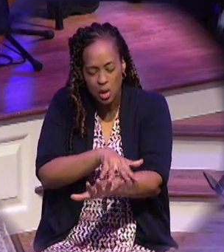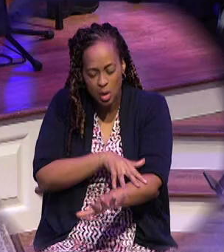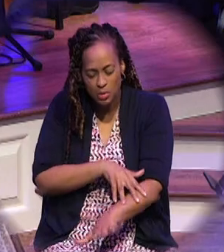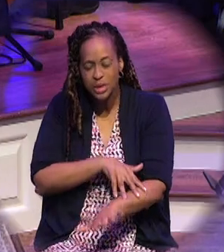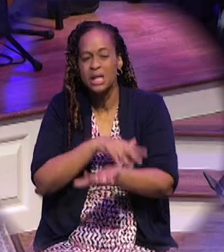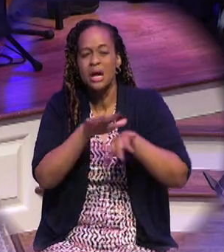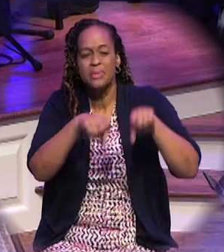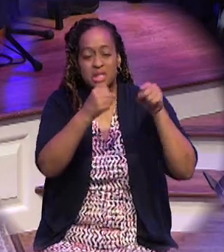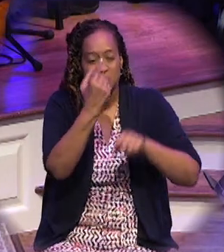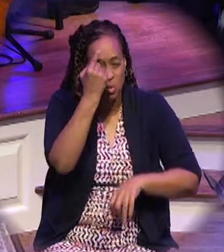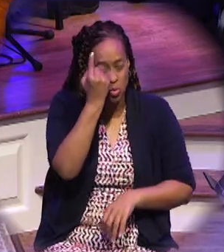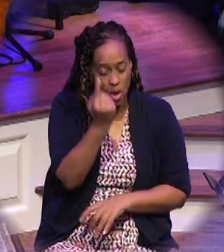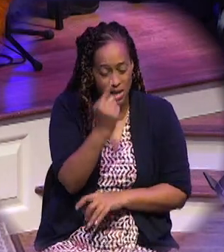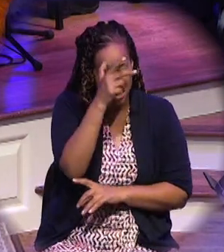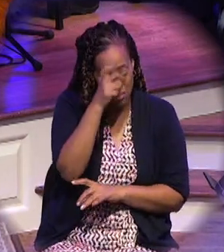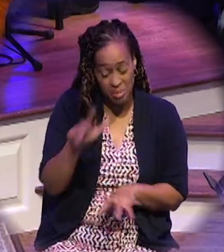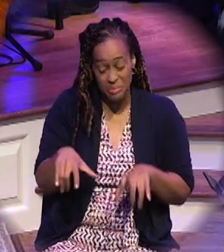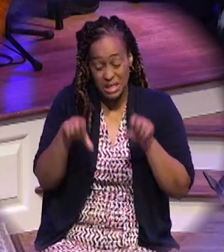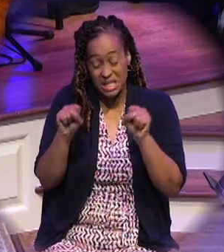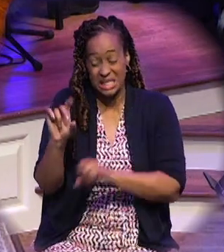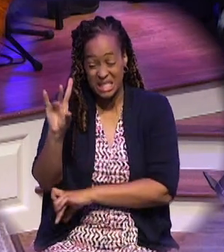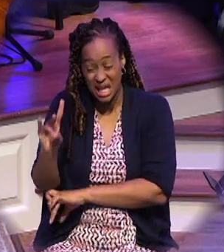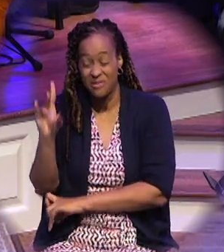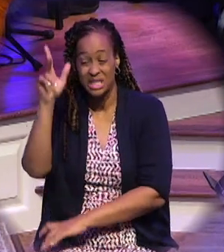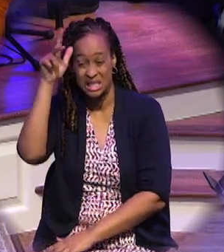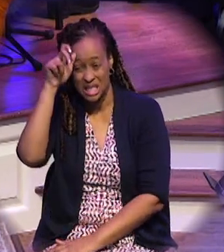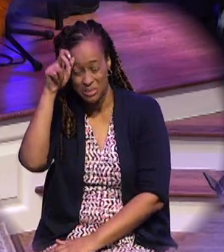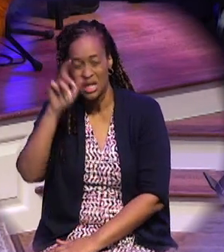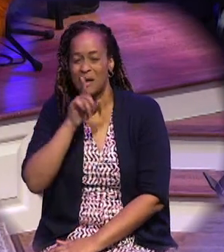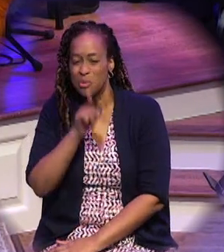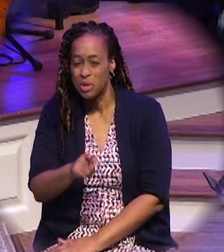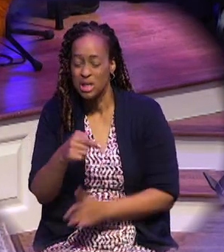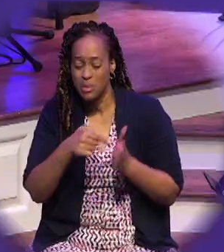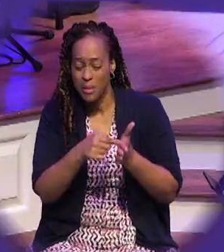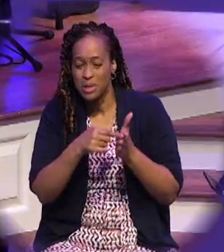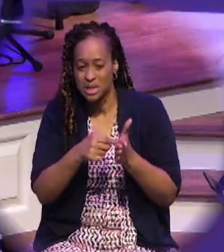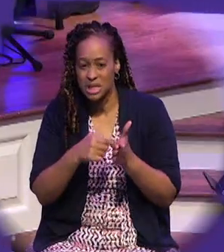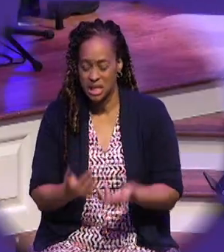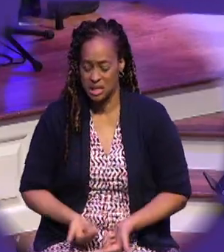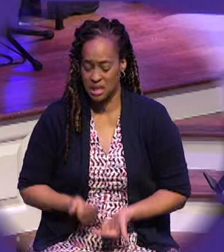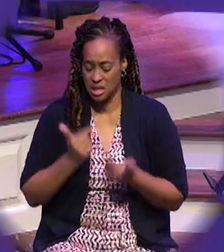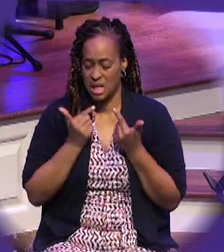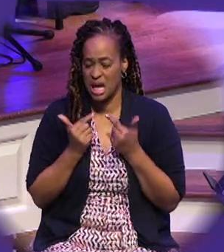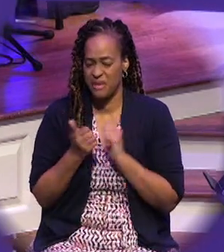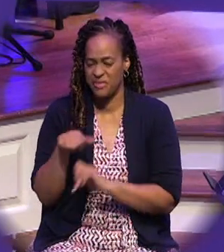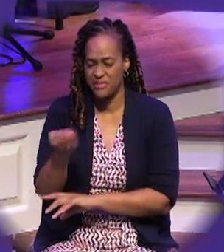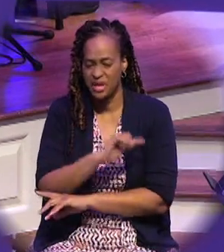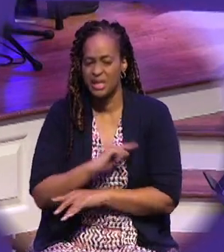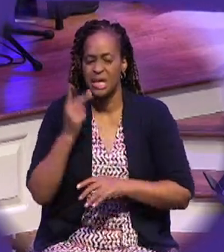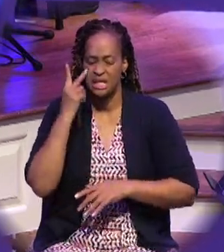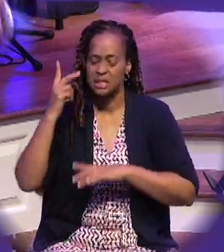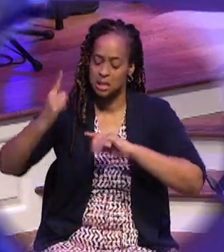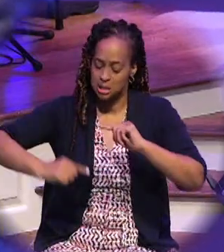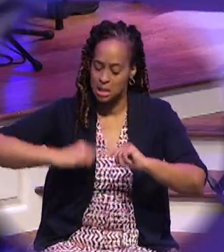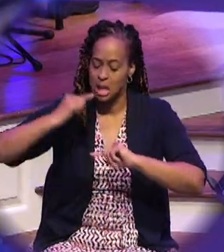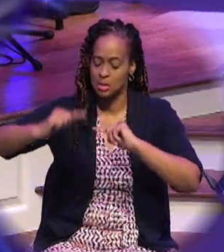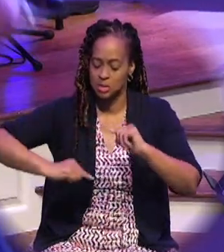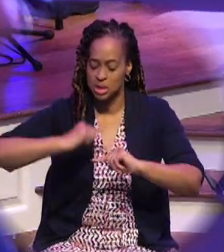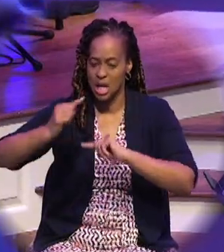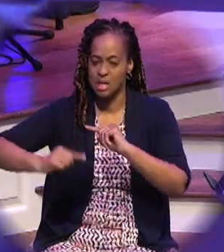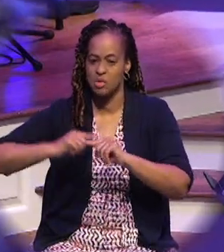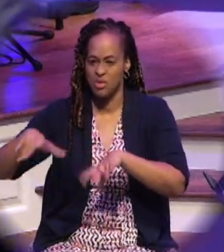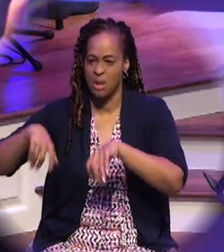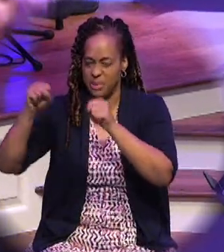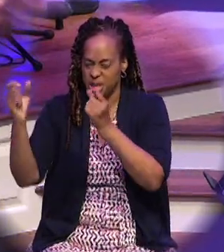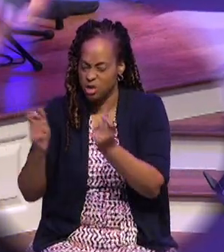possessed by 1 demon, but to be possessed by 7 demons really represented a life that had seen a cycle of possession, of